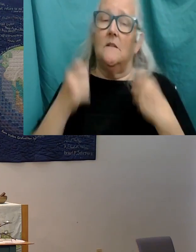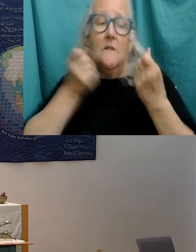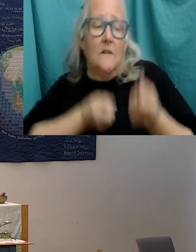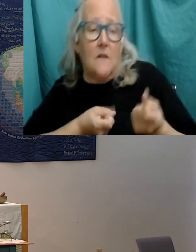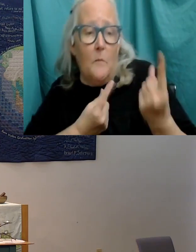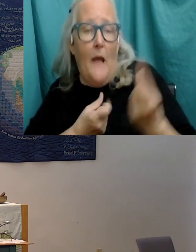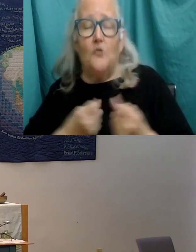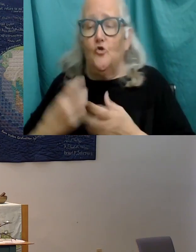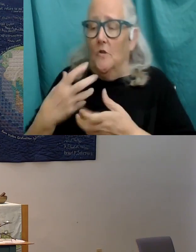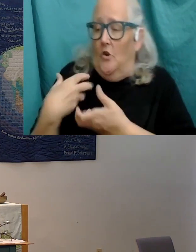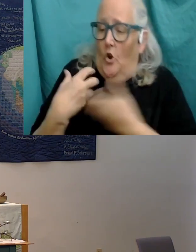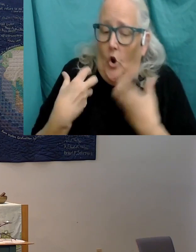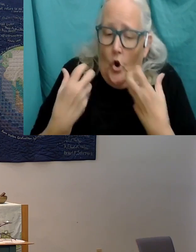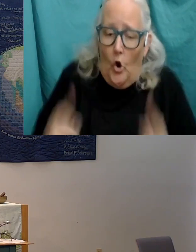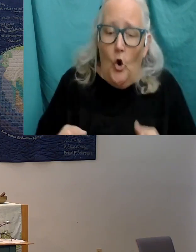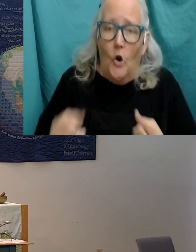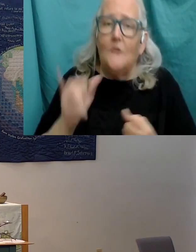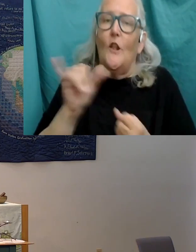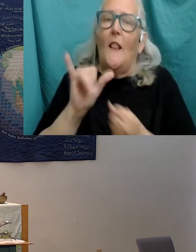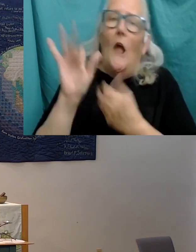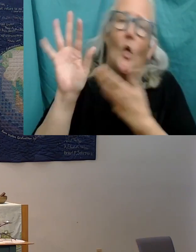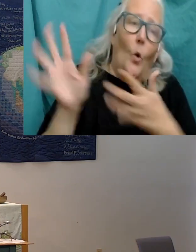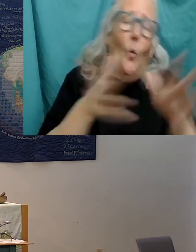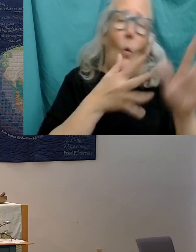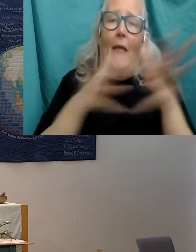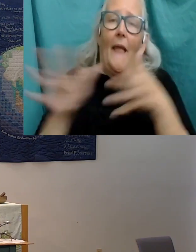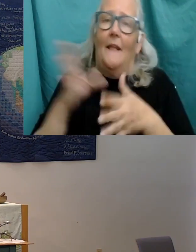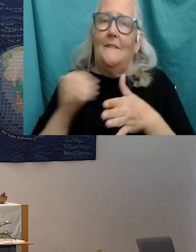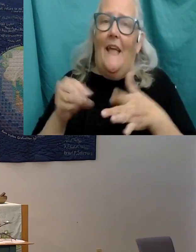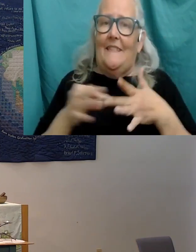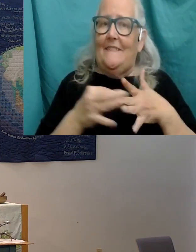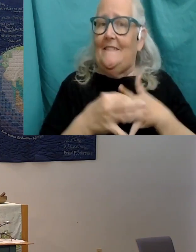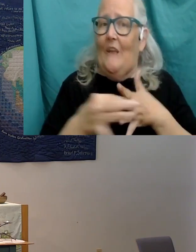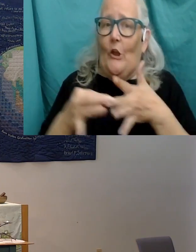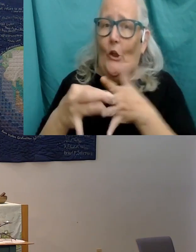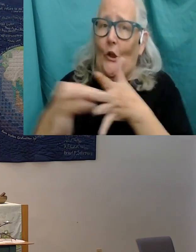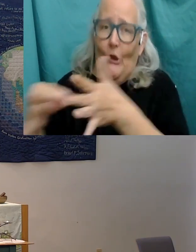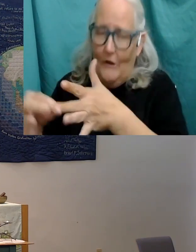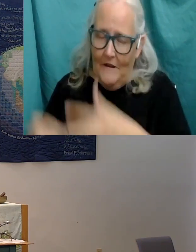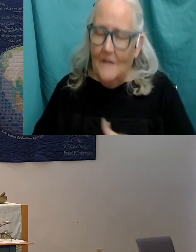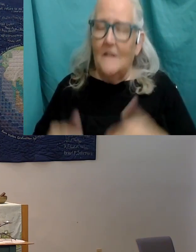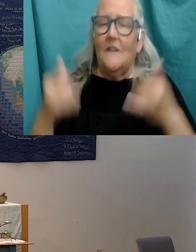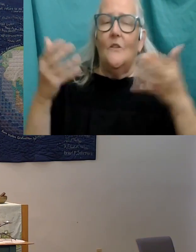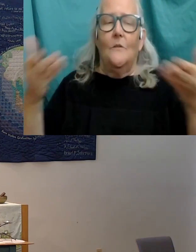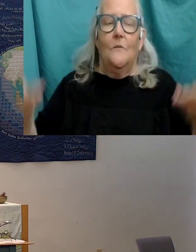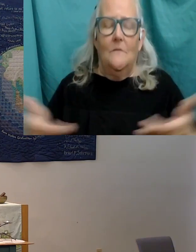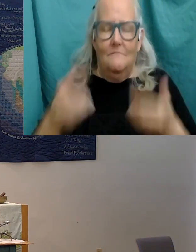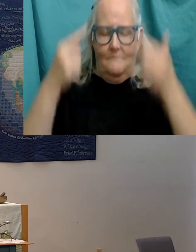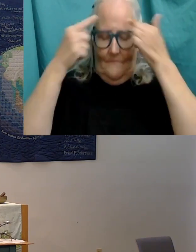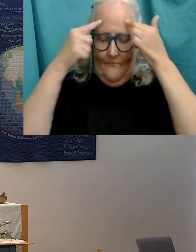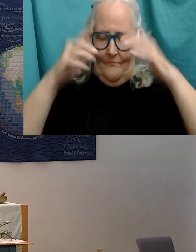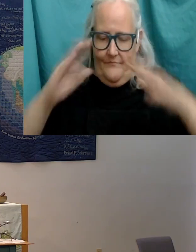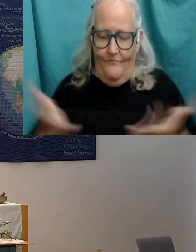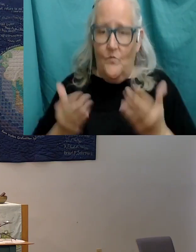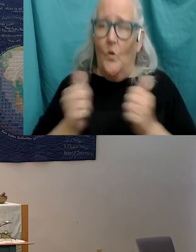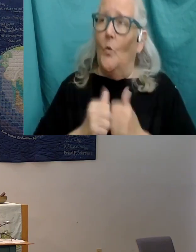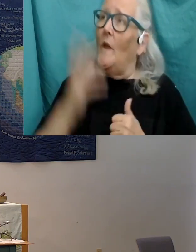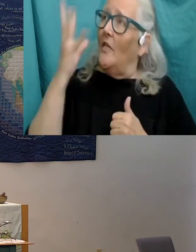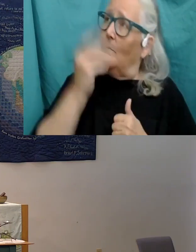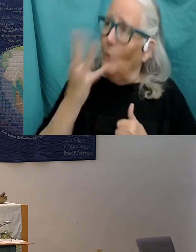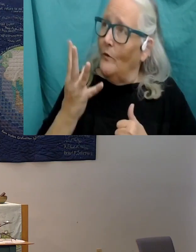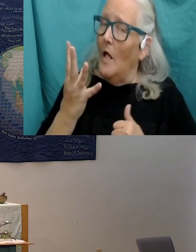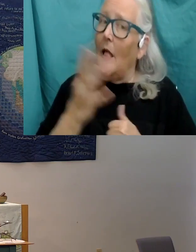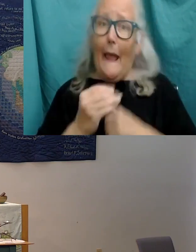and the hand on our rudder. Inviting each other to be present with the beauty and the danger of each precious